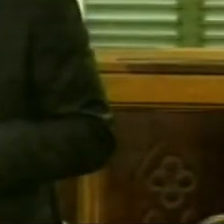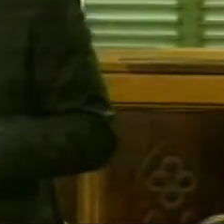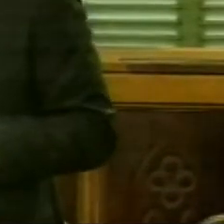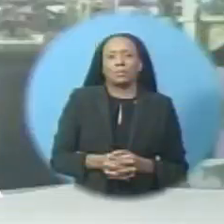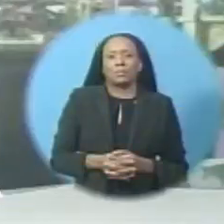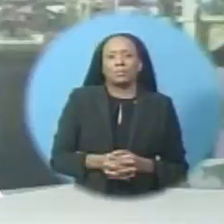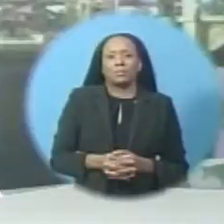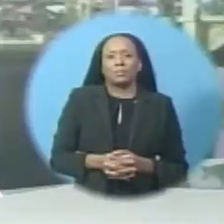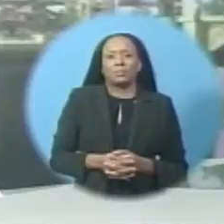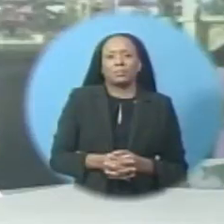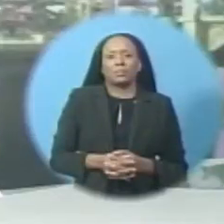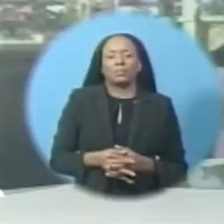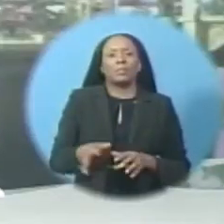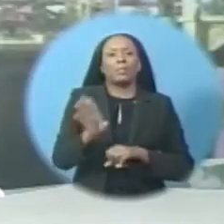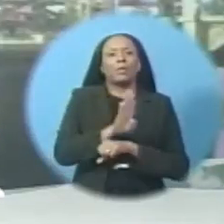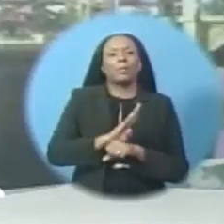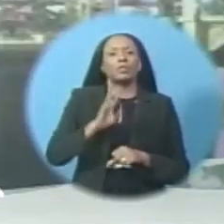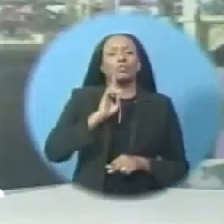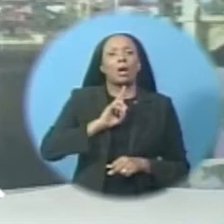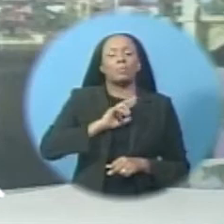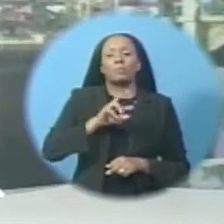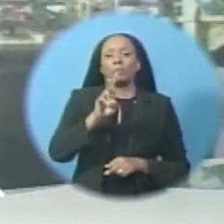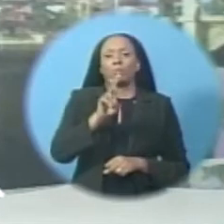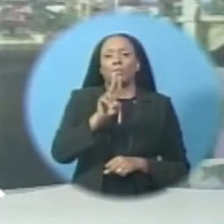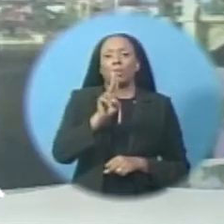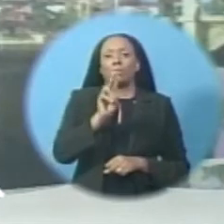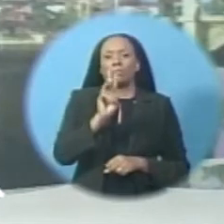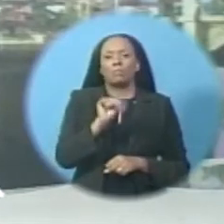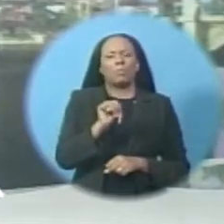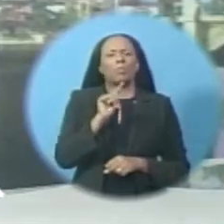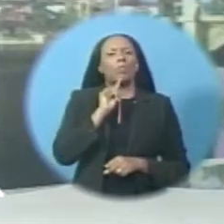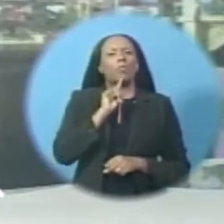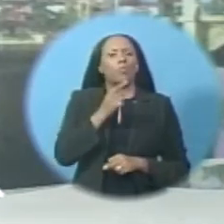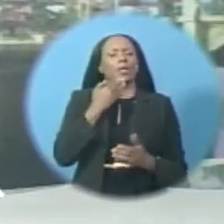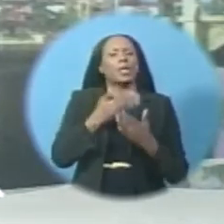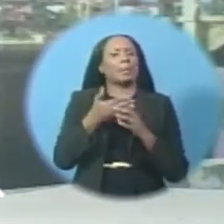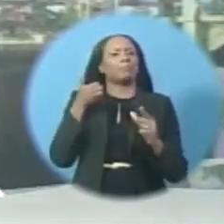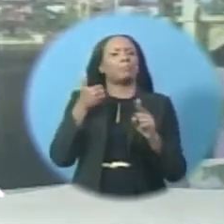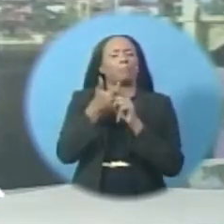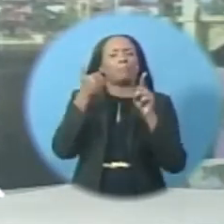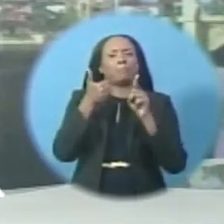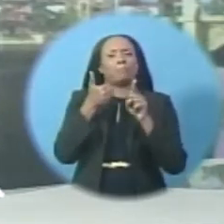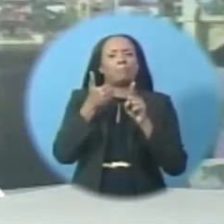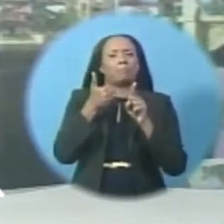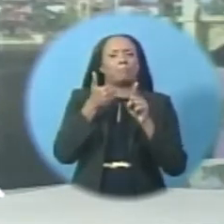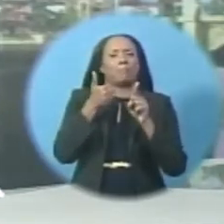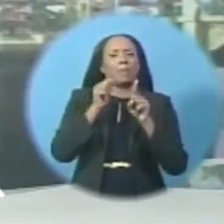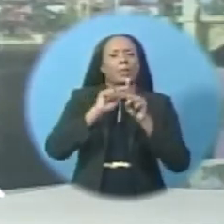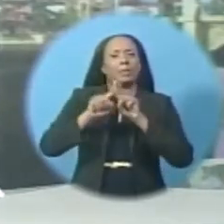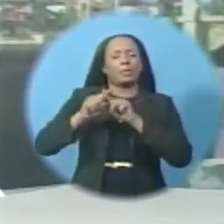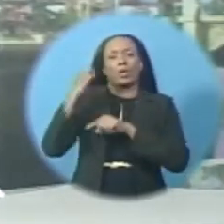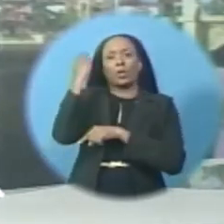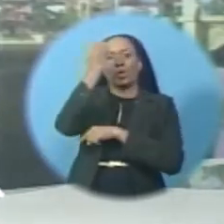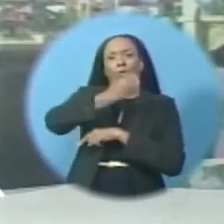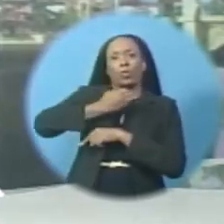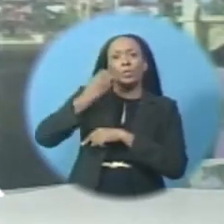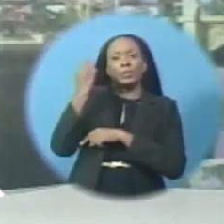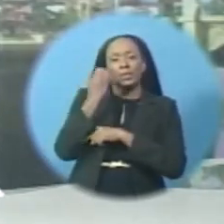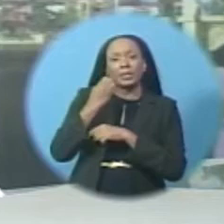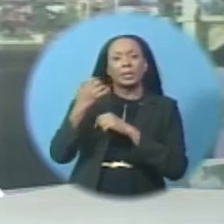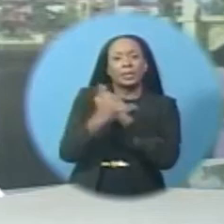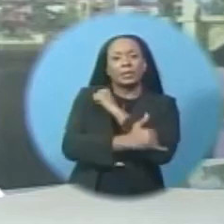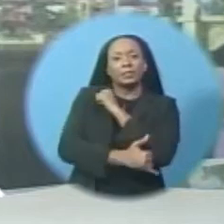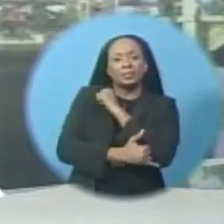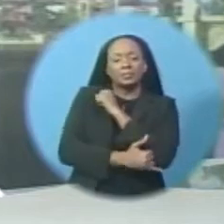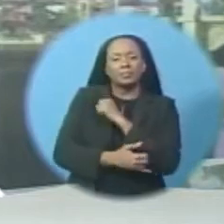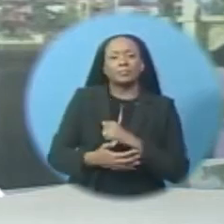burden. Barbados rum continues to make an impact on the European Union market. In fact, Commerce Minister Donville Innes